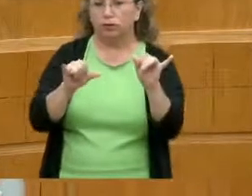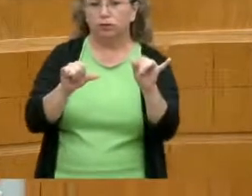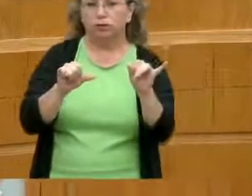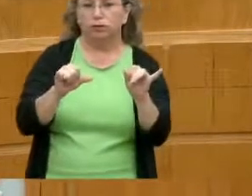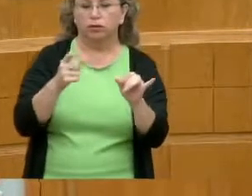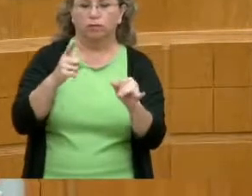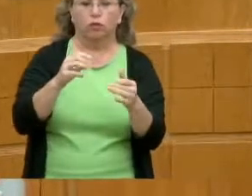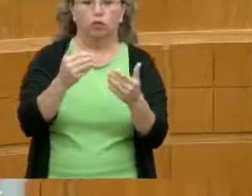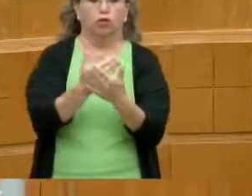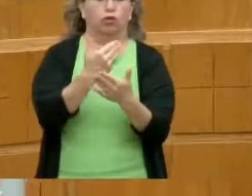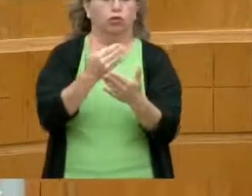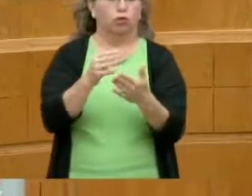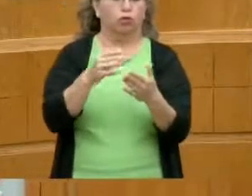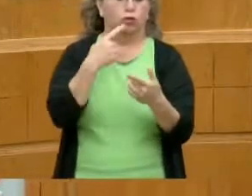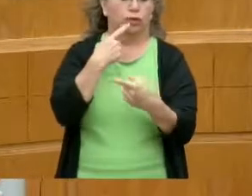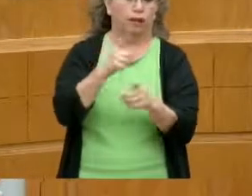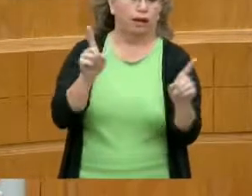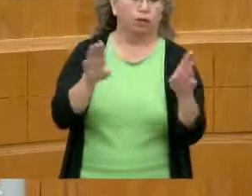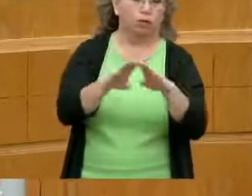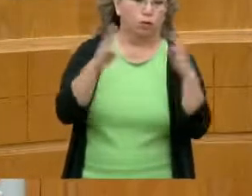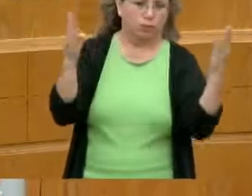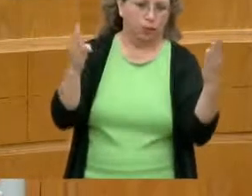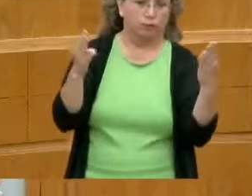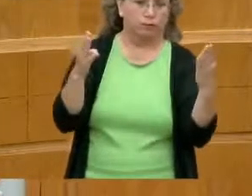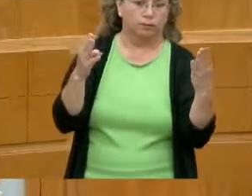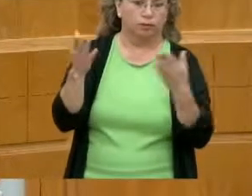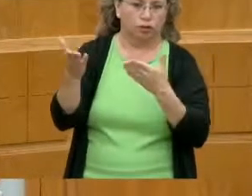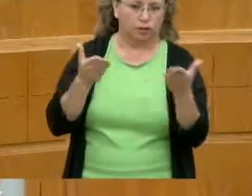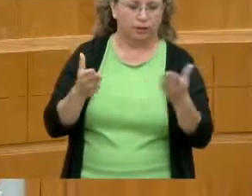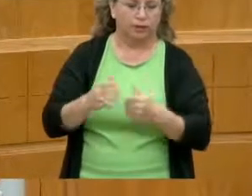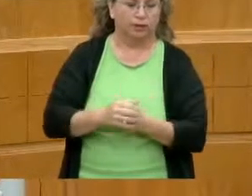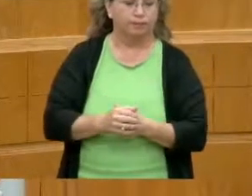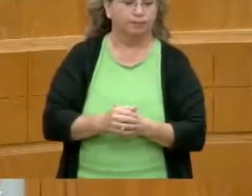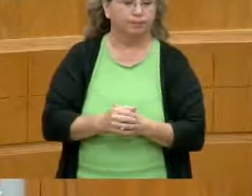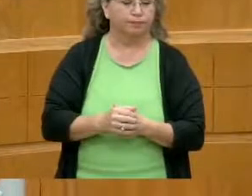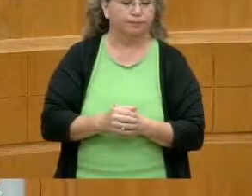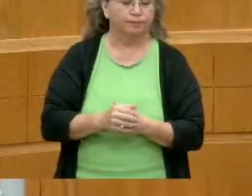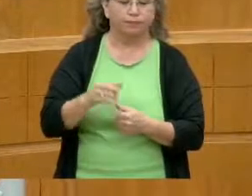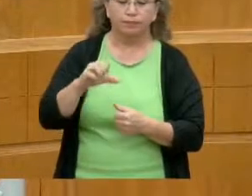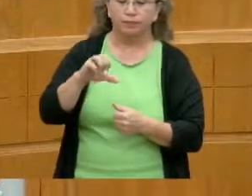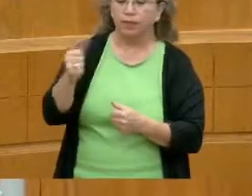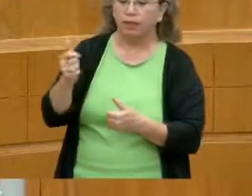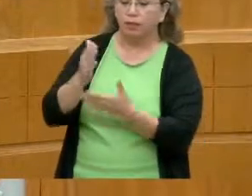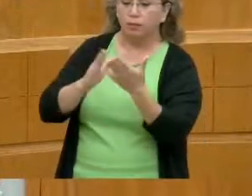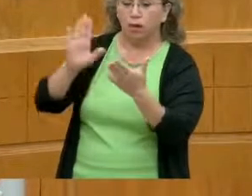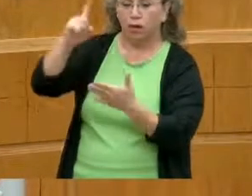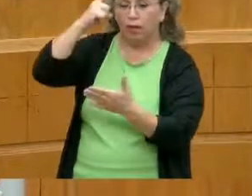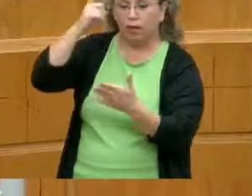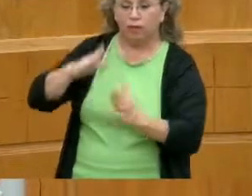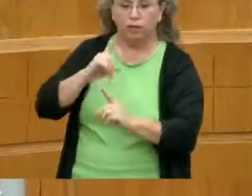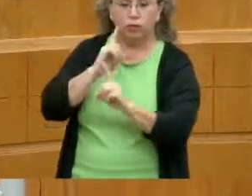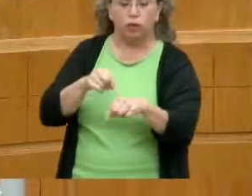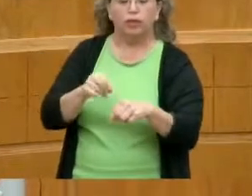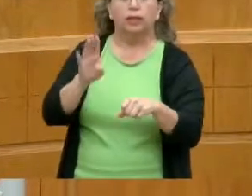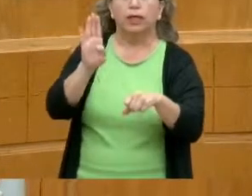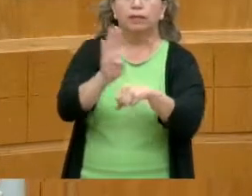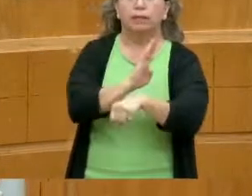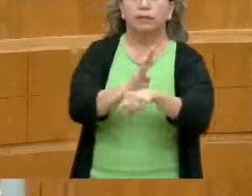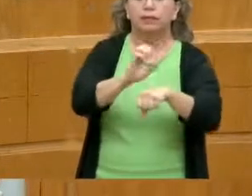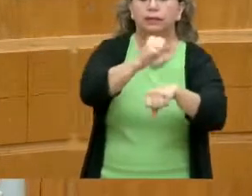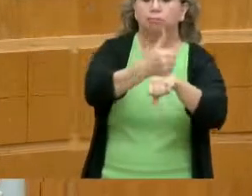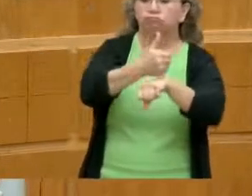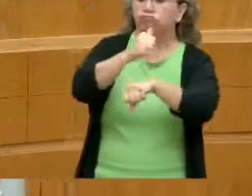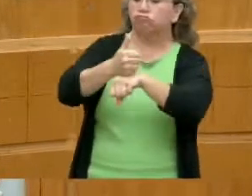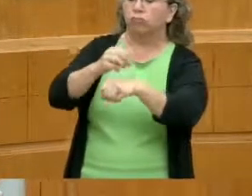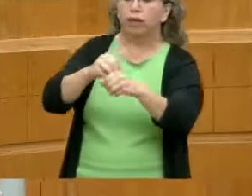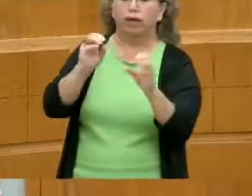open services and activities. Another comment or another part of the order is that businesses located in office